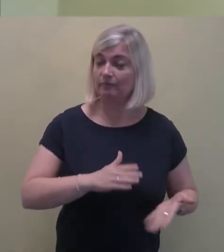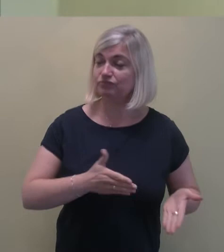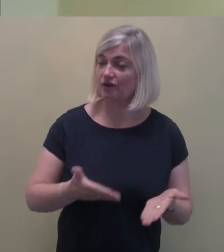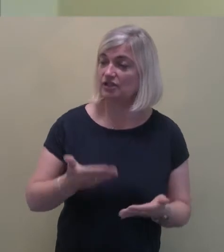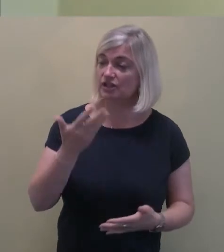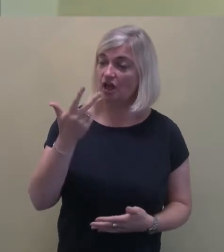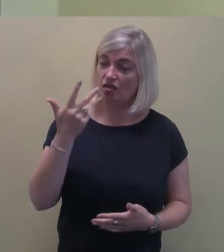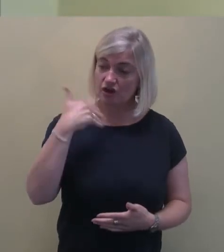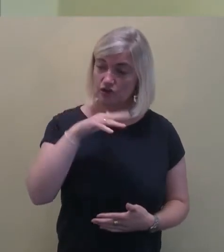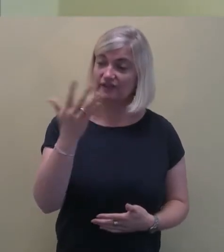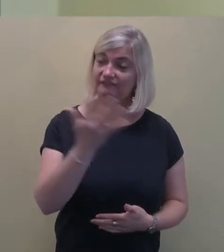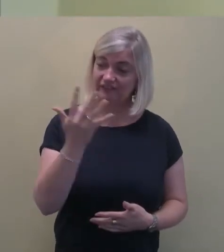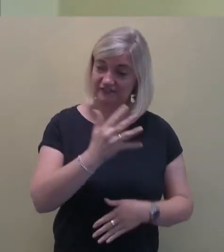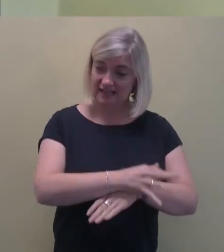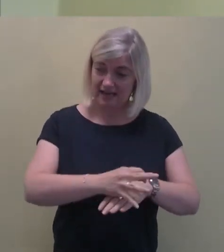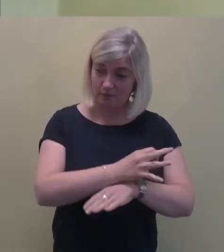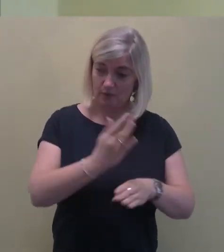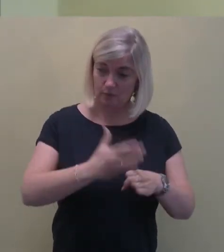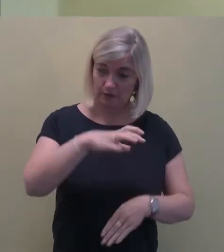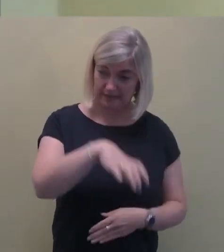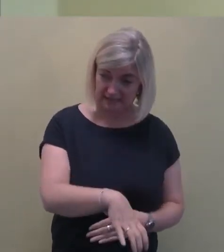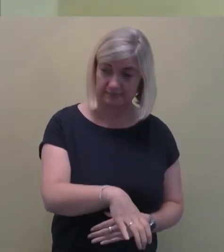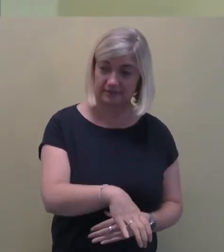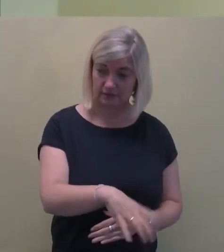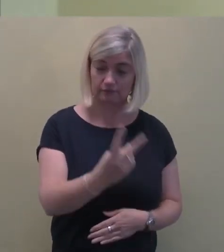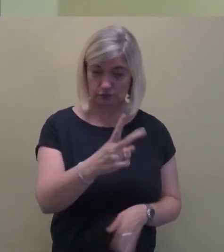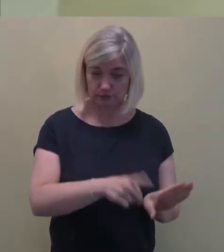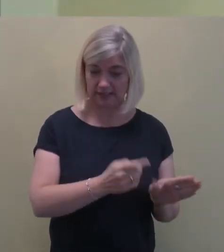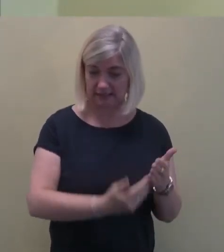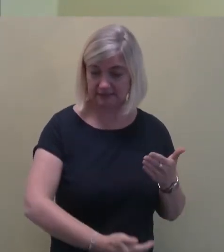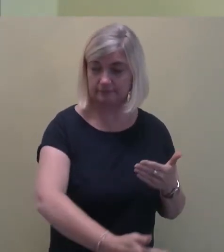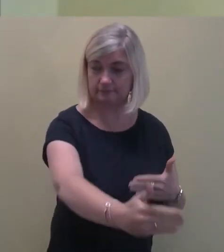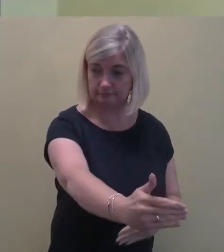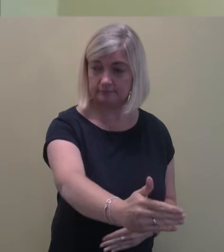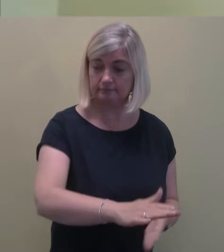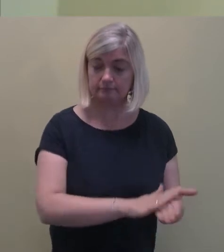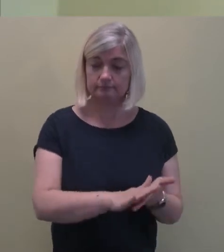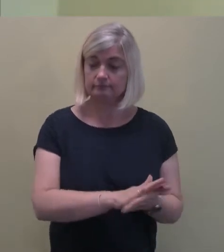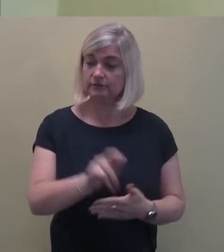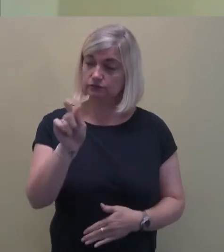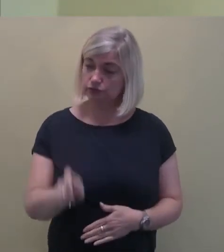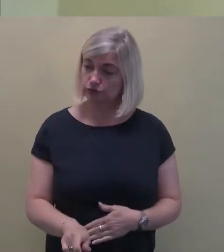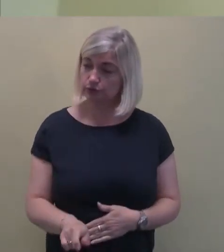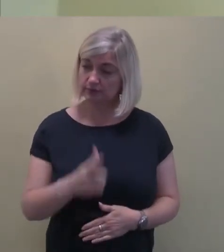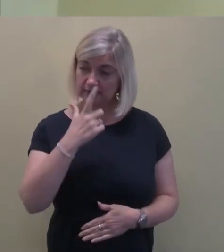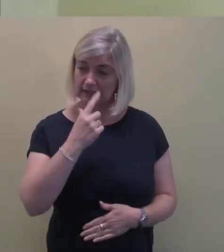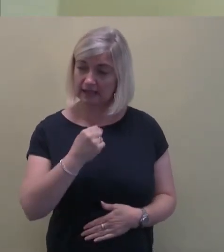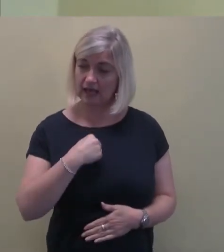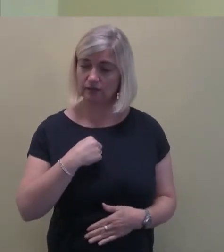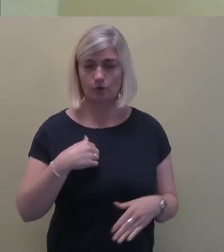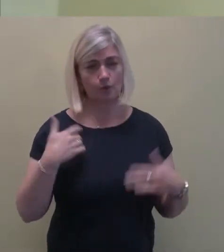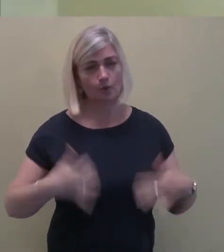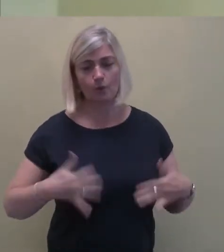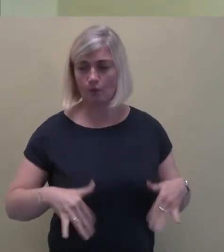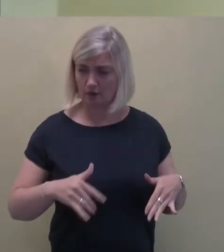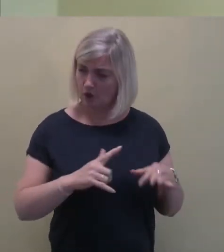in computing in September is the T-level in digital design, production and development. So essentially it's a T-level in software development